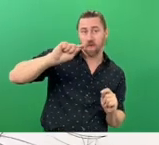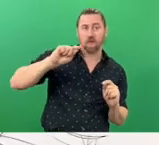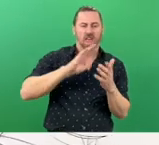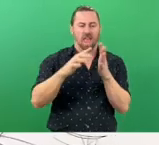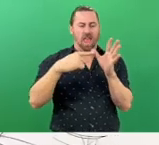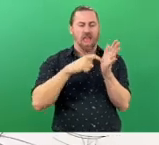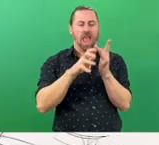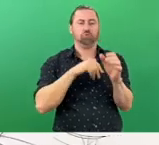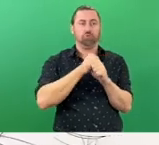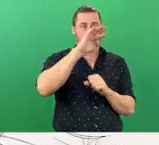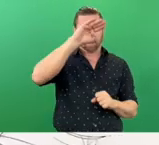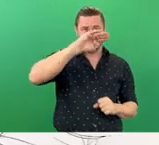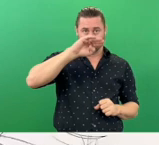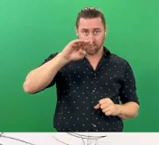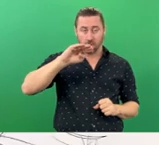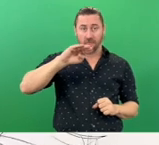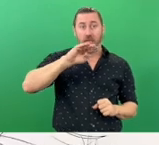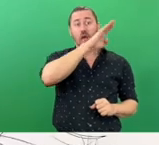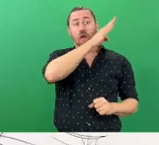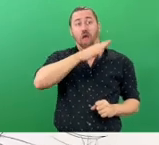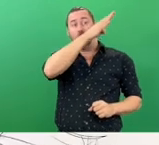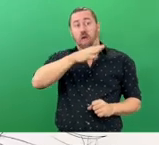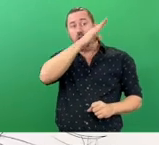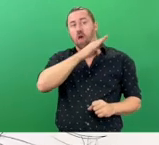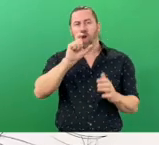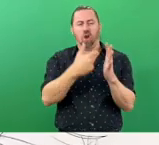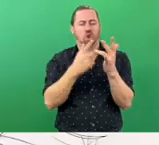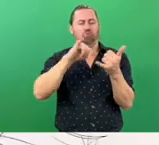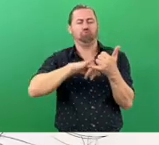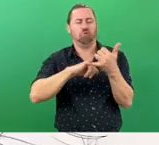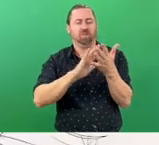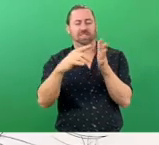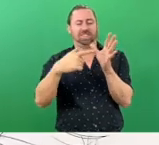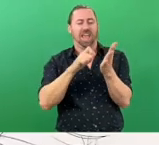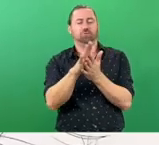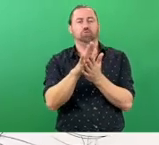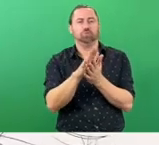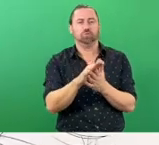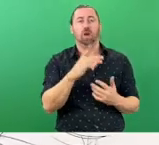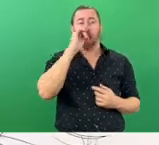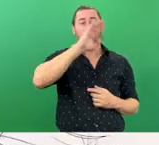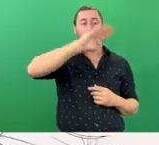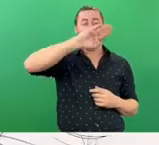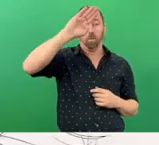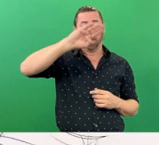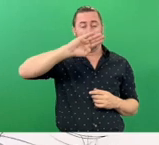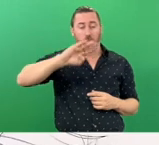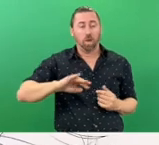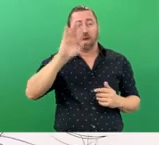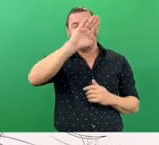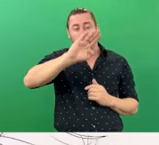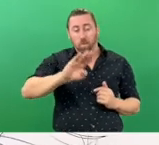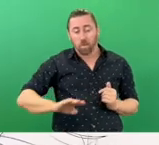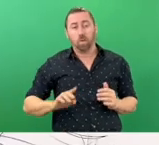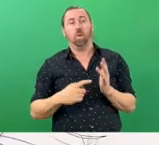that hatching in another direction, you're cross hatching. So you can cross hatch, or you can fill in with continuous tone. Depends on the